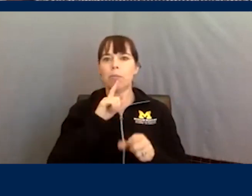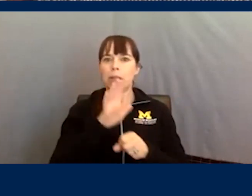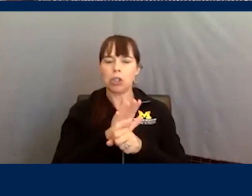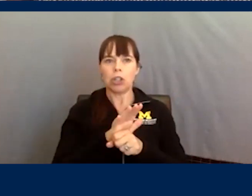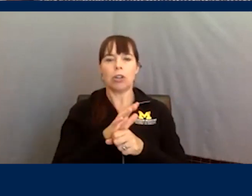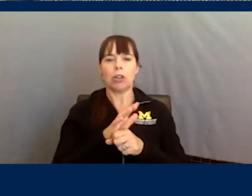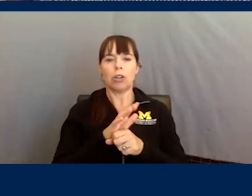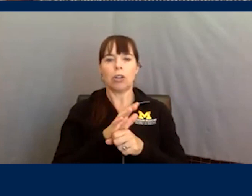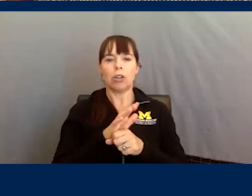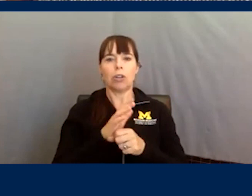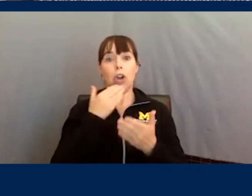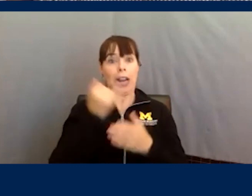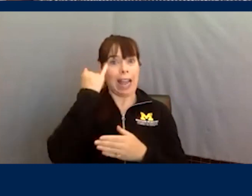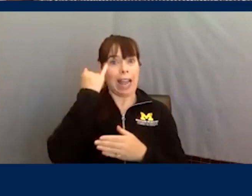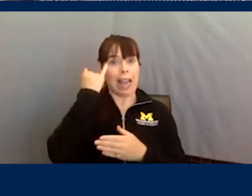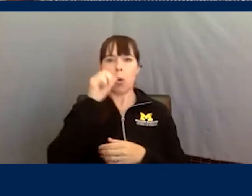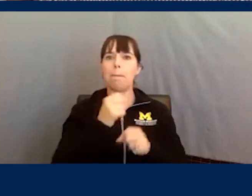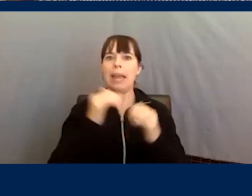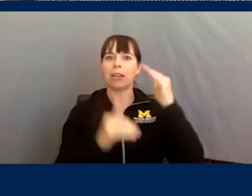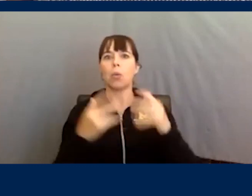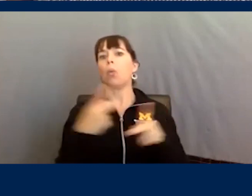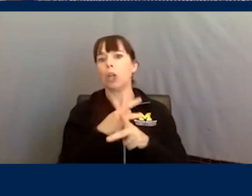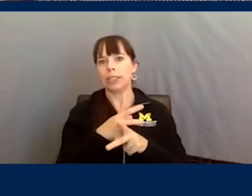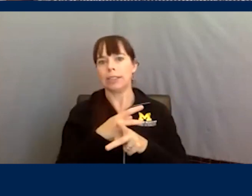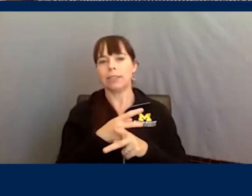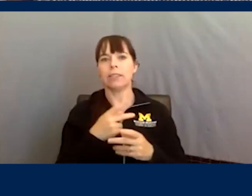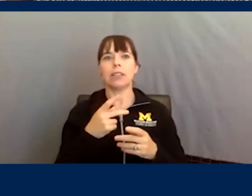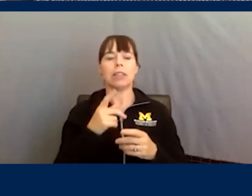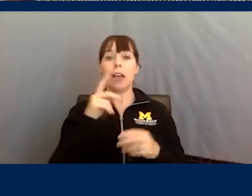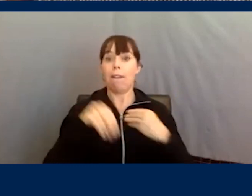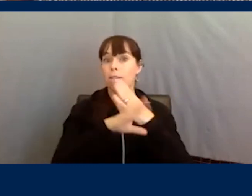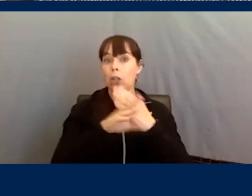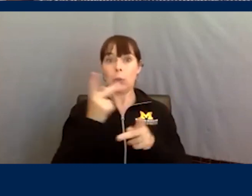good ideas don't make disparities worse. Virtual